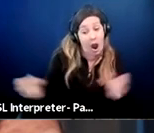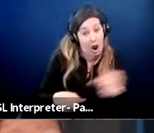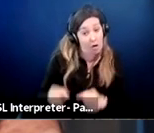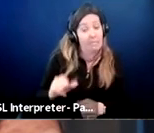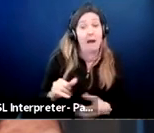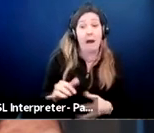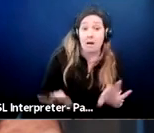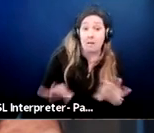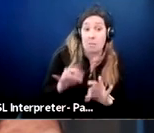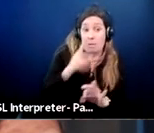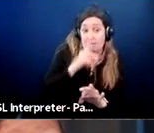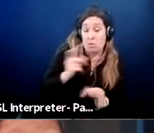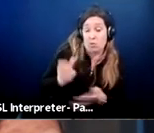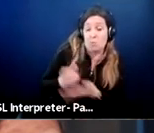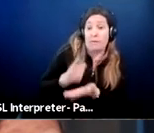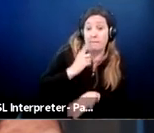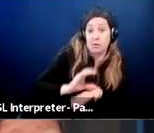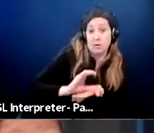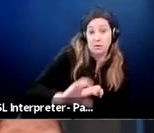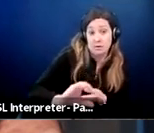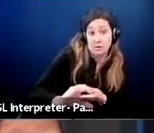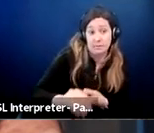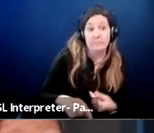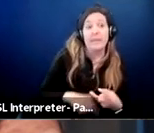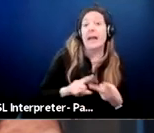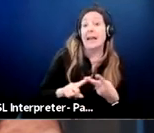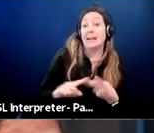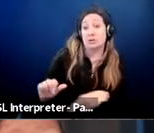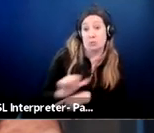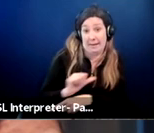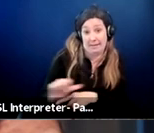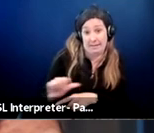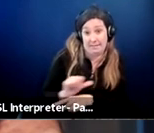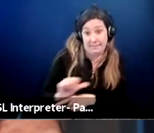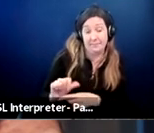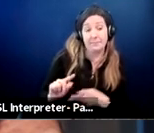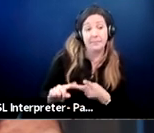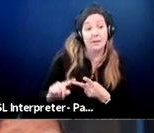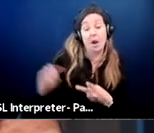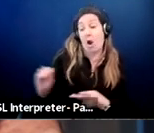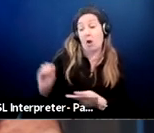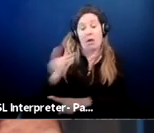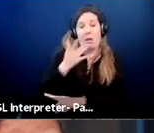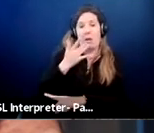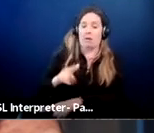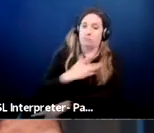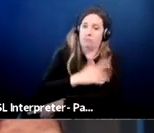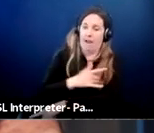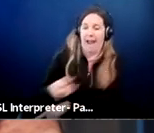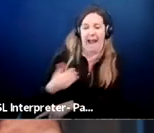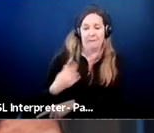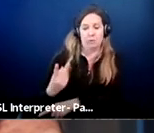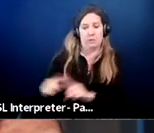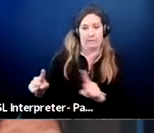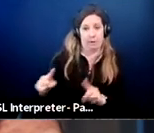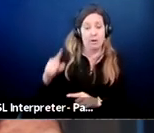programs. And then training is another one. So with training, Ontario is one of the lucky provinces where you've got two different types of programs. You've got a